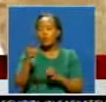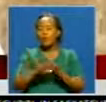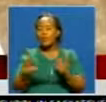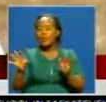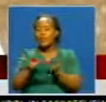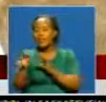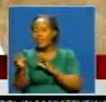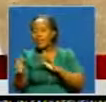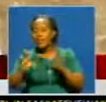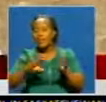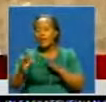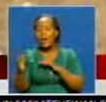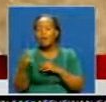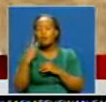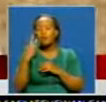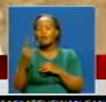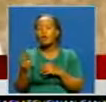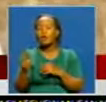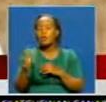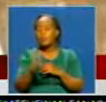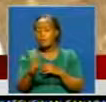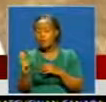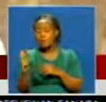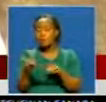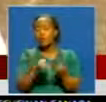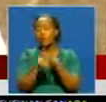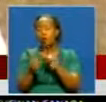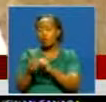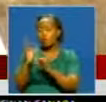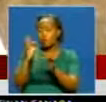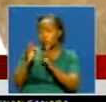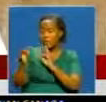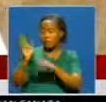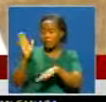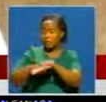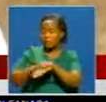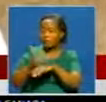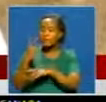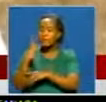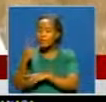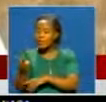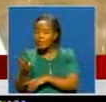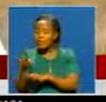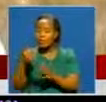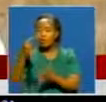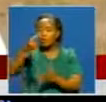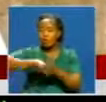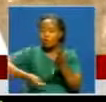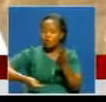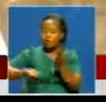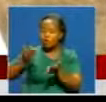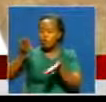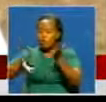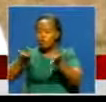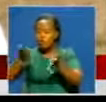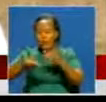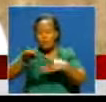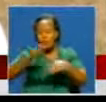200. Na ikikutolea eka 200, hiyo ukiangalia cost yake na ile sale yenye